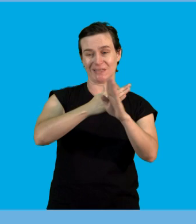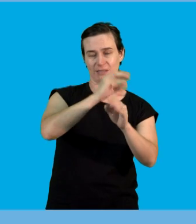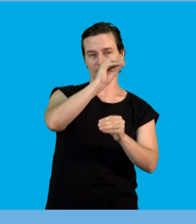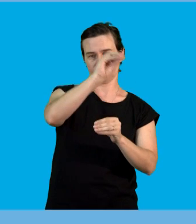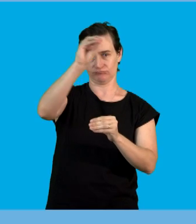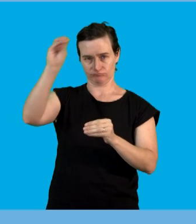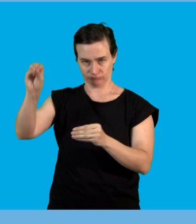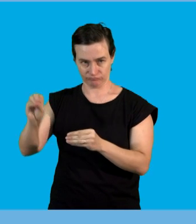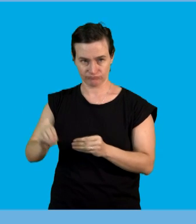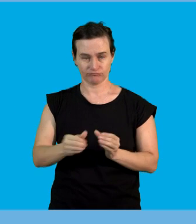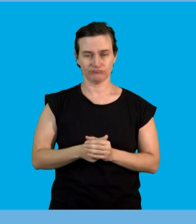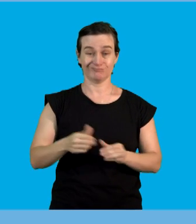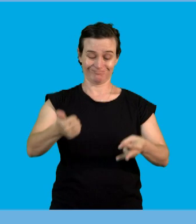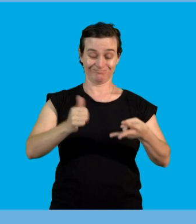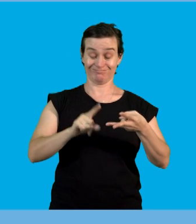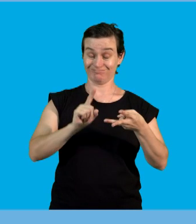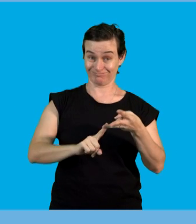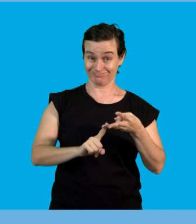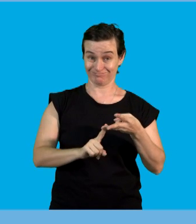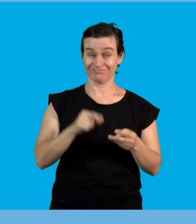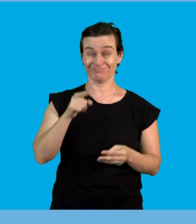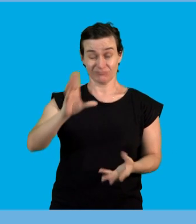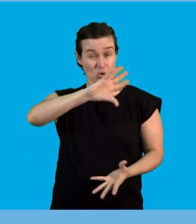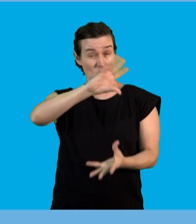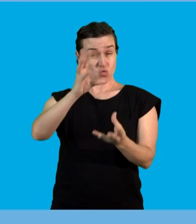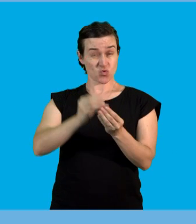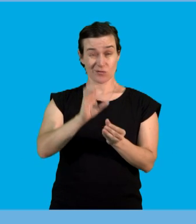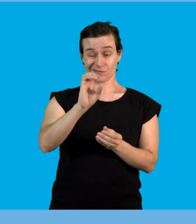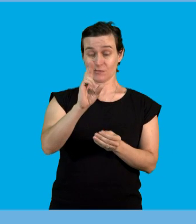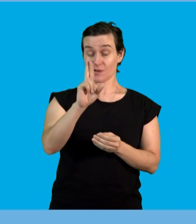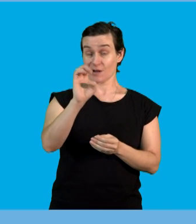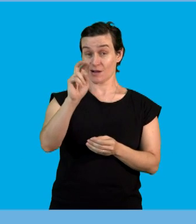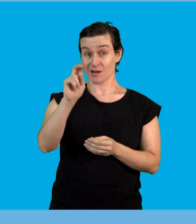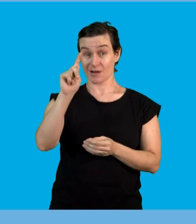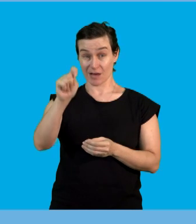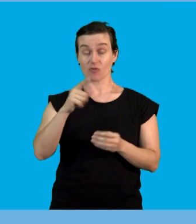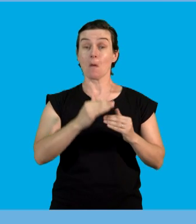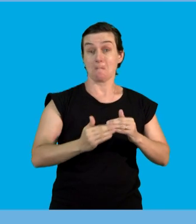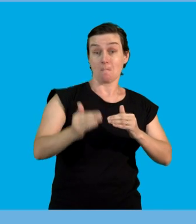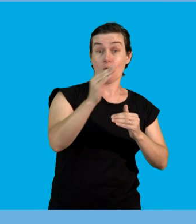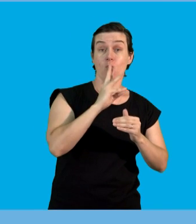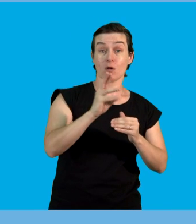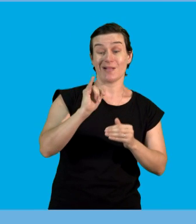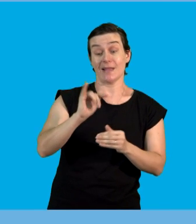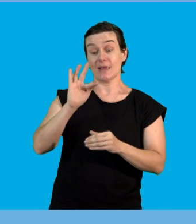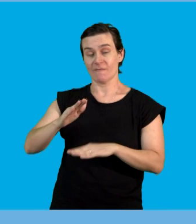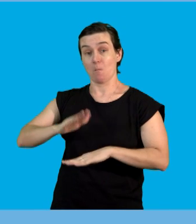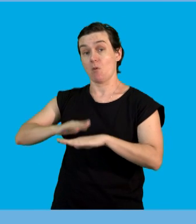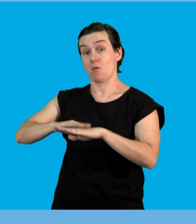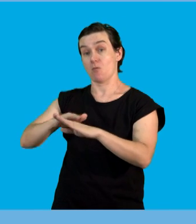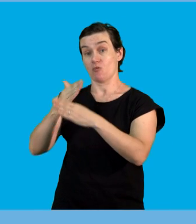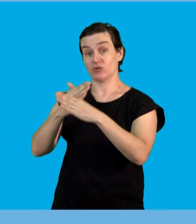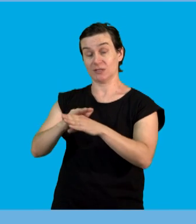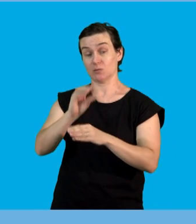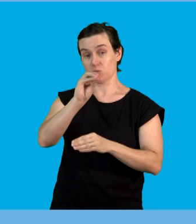Number three, you also need to be able to explain that the total current in the circuit increases as more resistors are added in